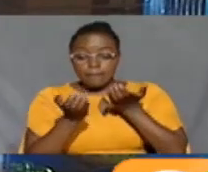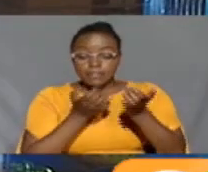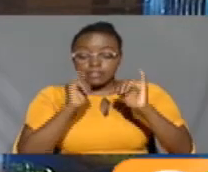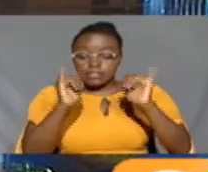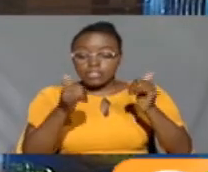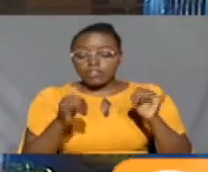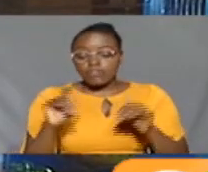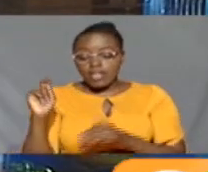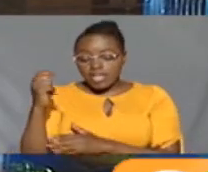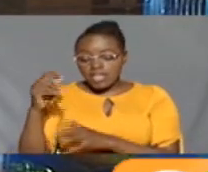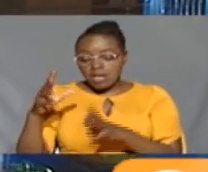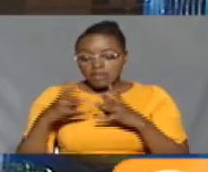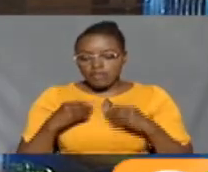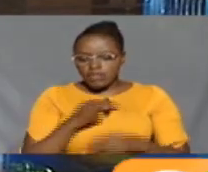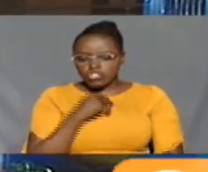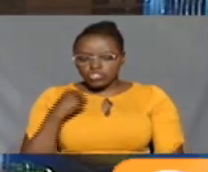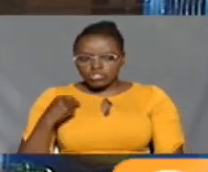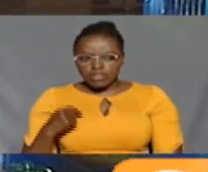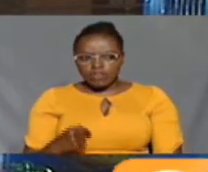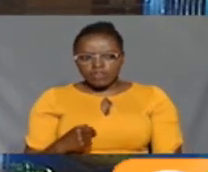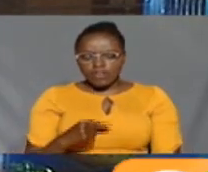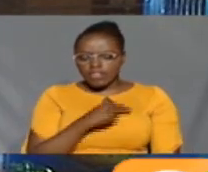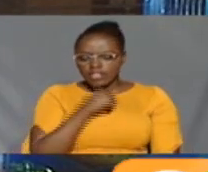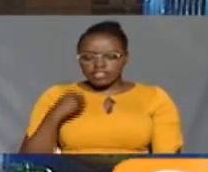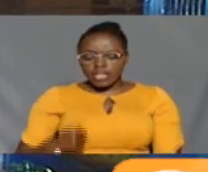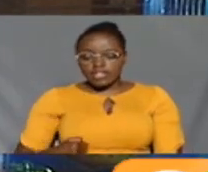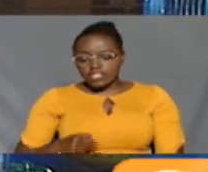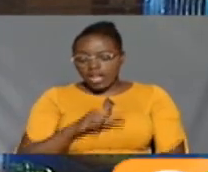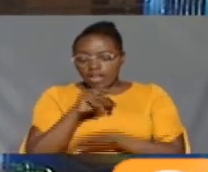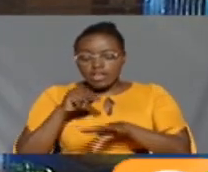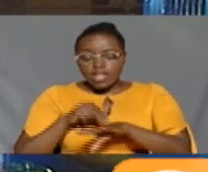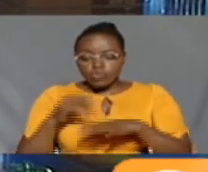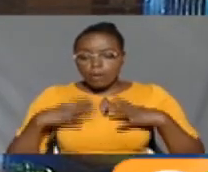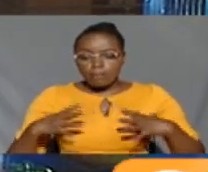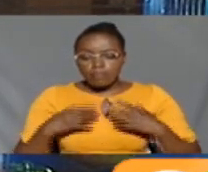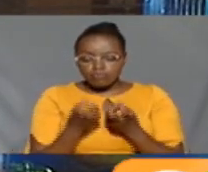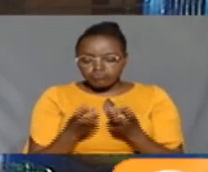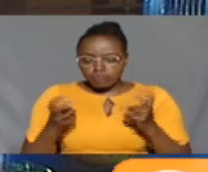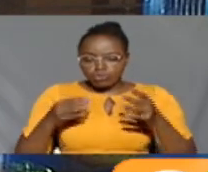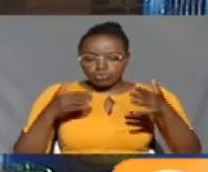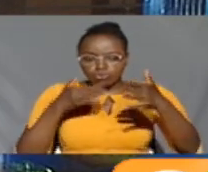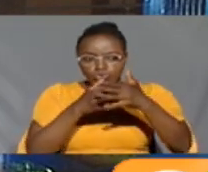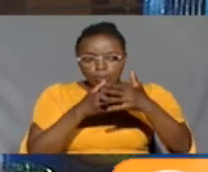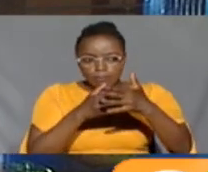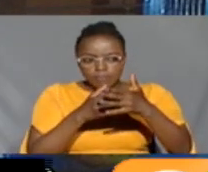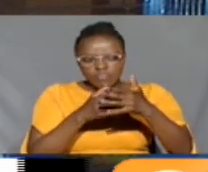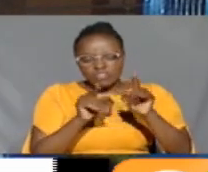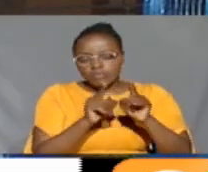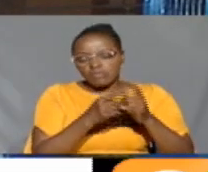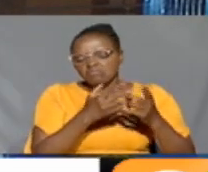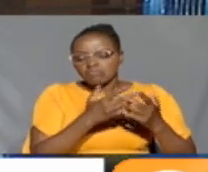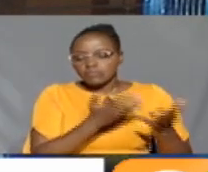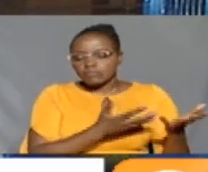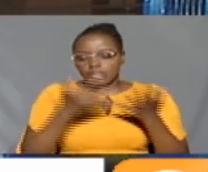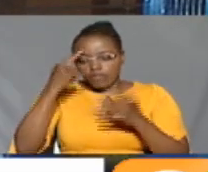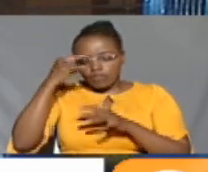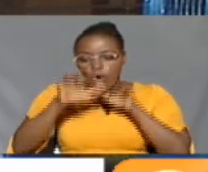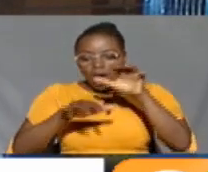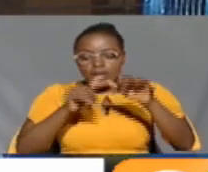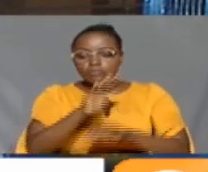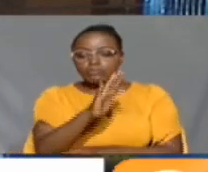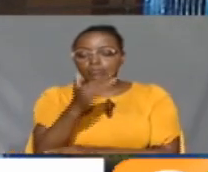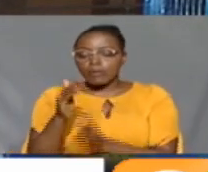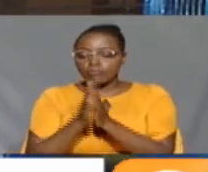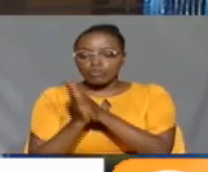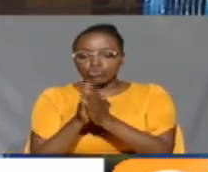Kenya has welcomed a move by the Chinese National People's Congress to ban trade in wildlife and wildlife products. In a statement to